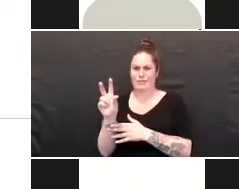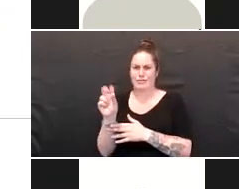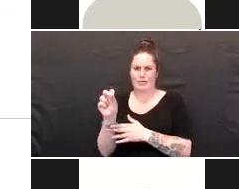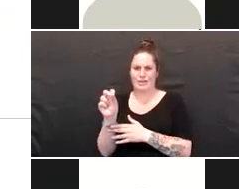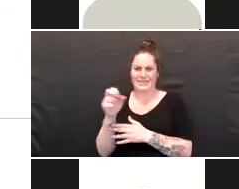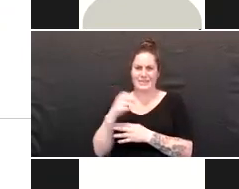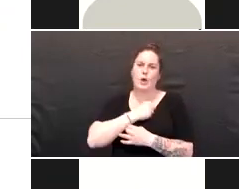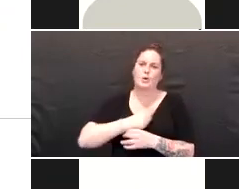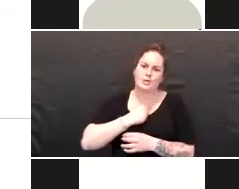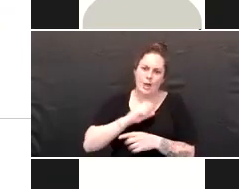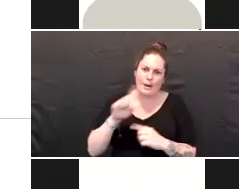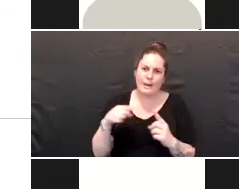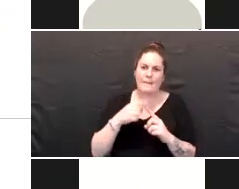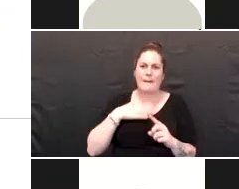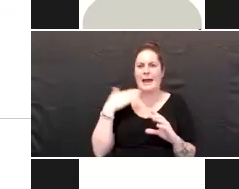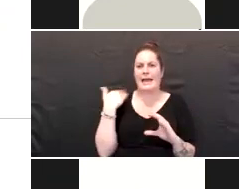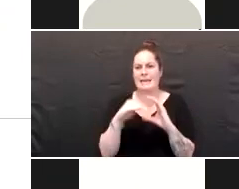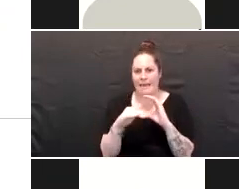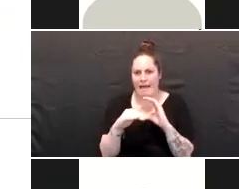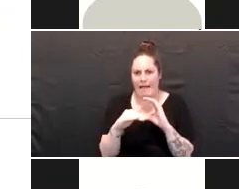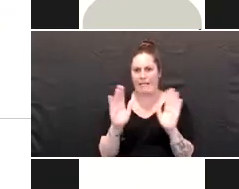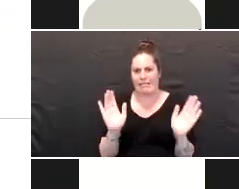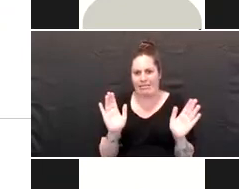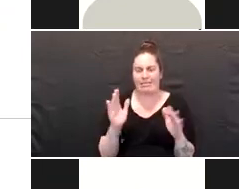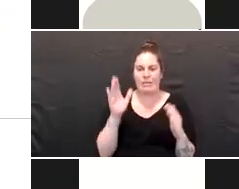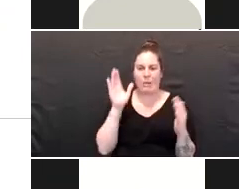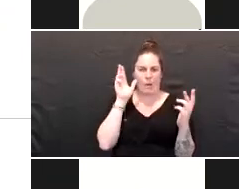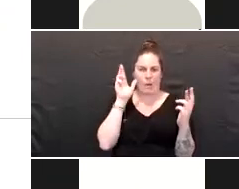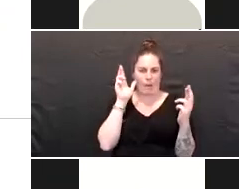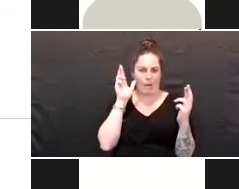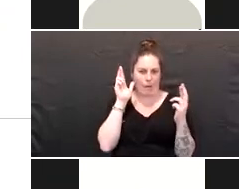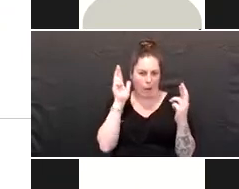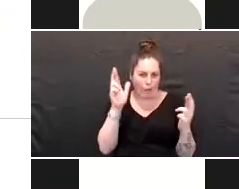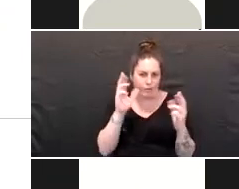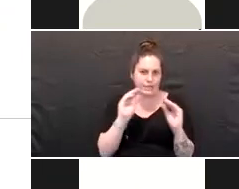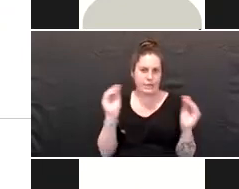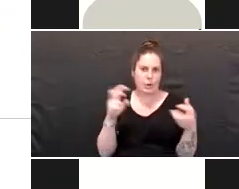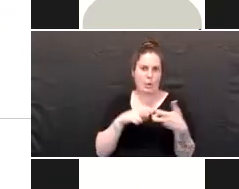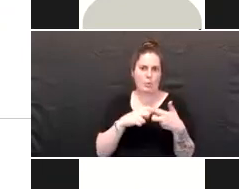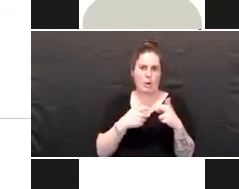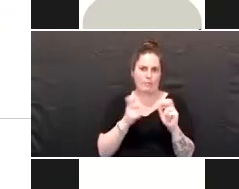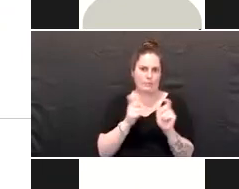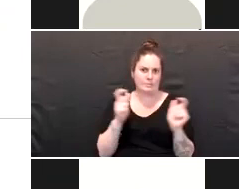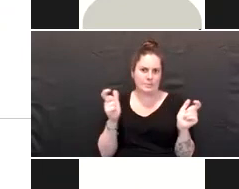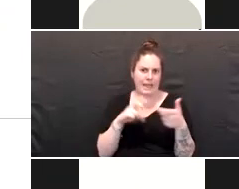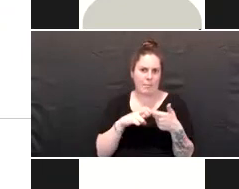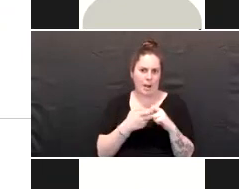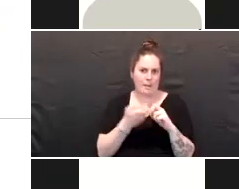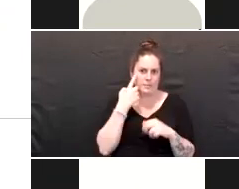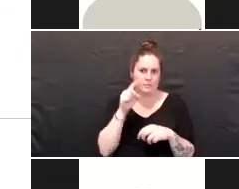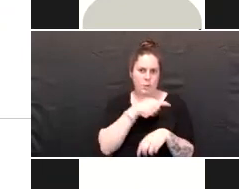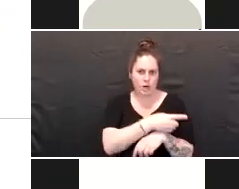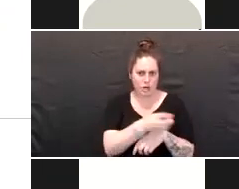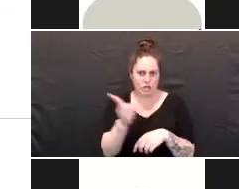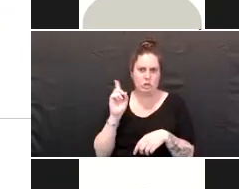sorry about the alarm there, but hopefully I didn't cause anybody any major issues in you know getting